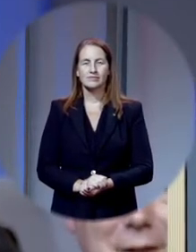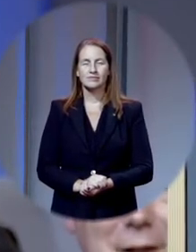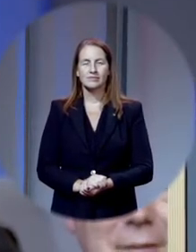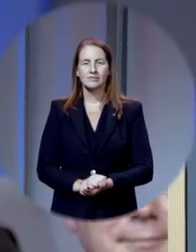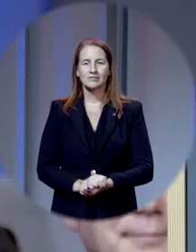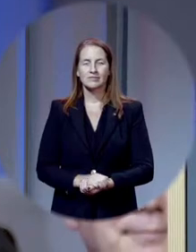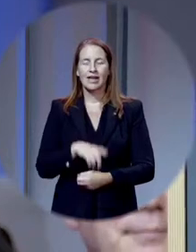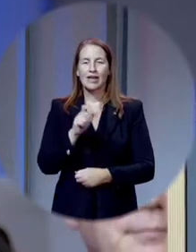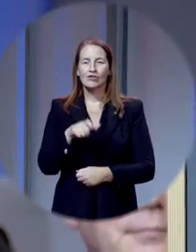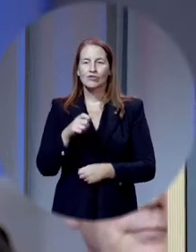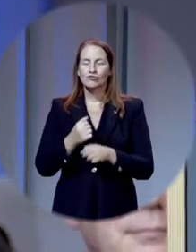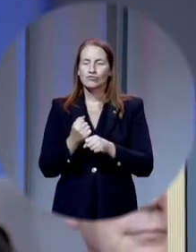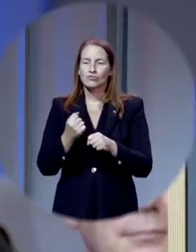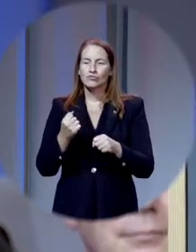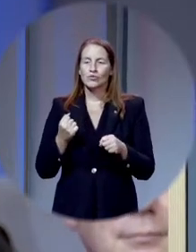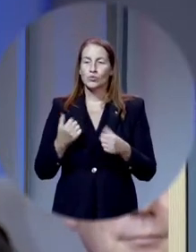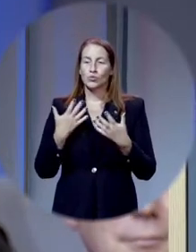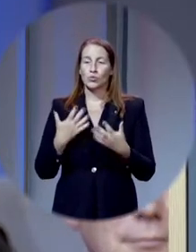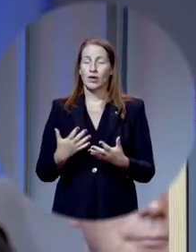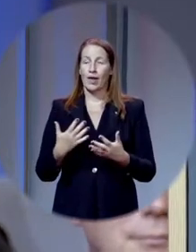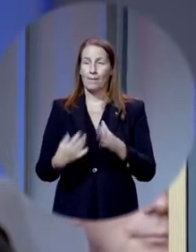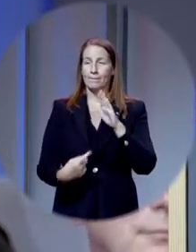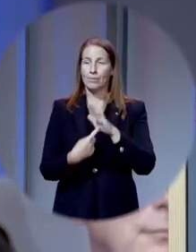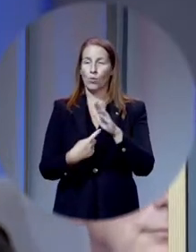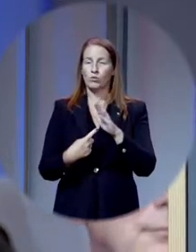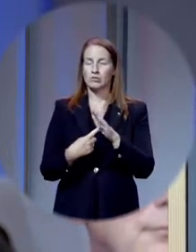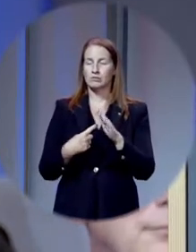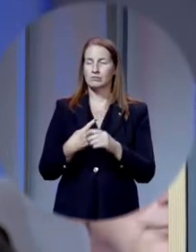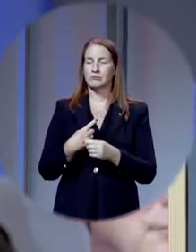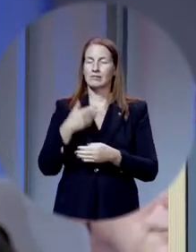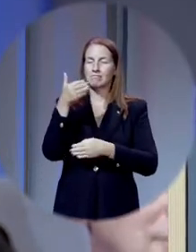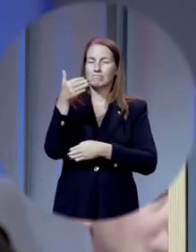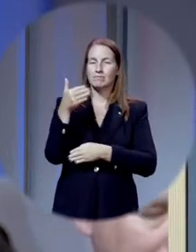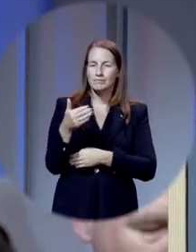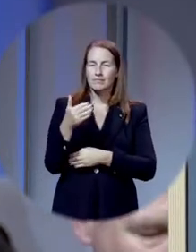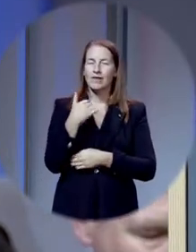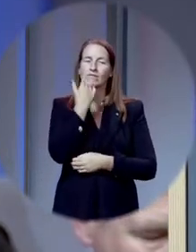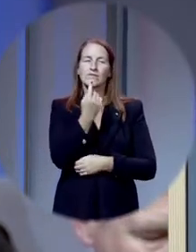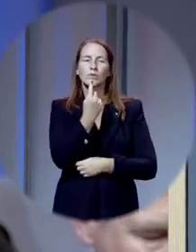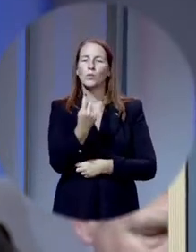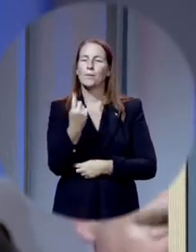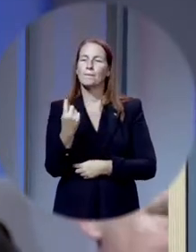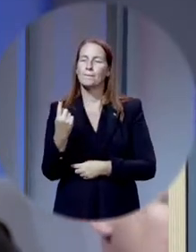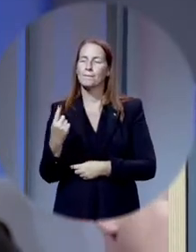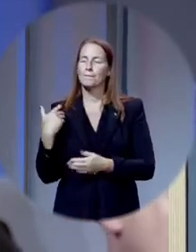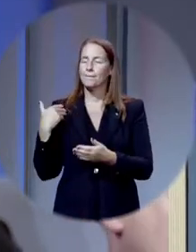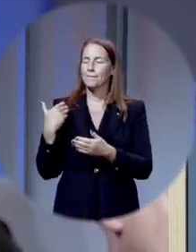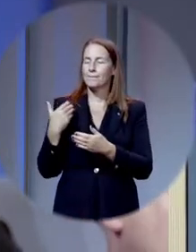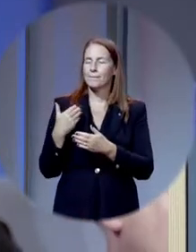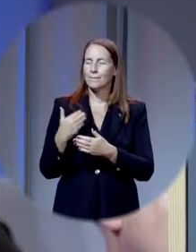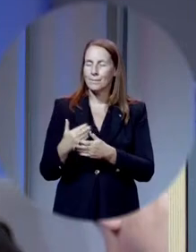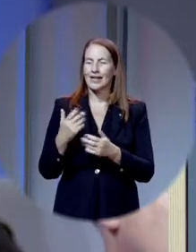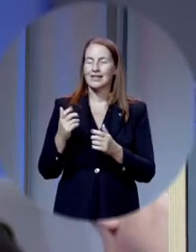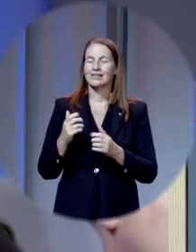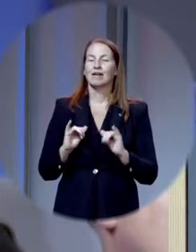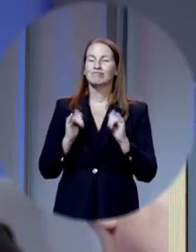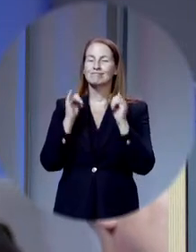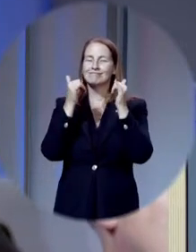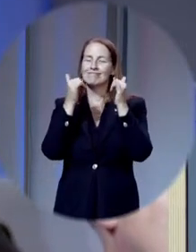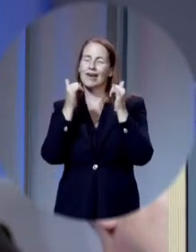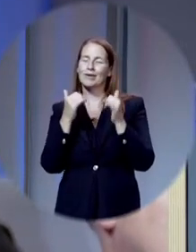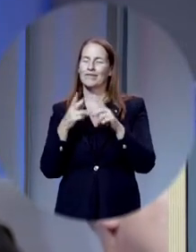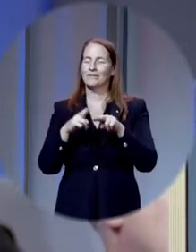Graduates, today marks a significant personal milestone for each and every one of you. As you celebrate with your